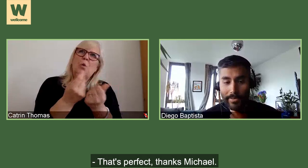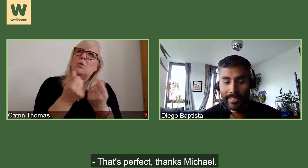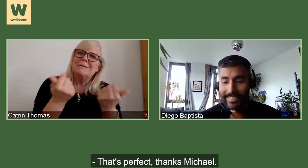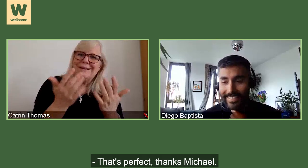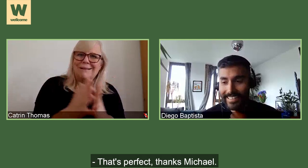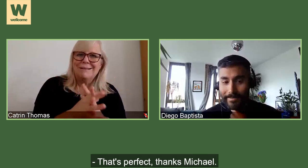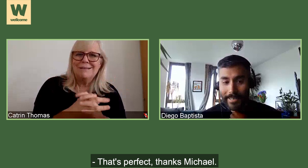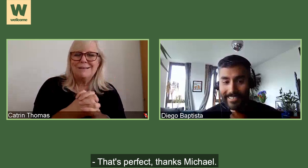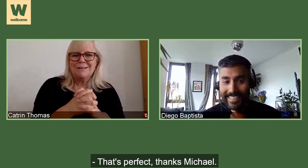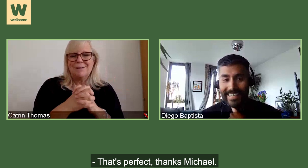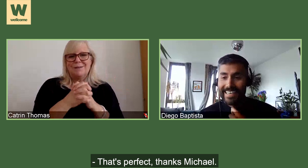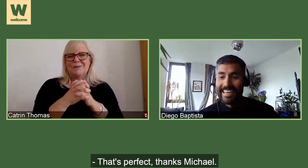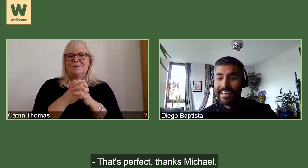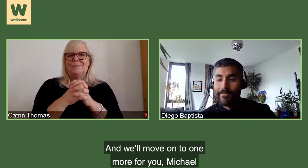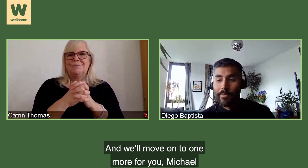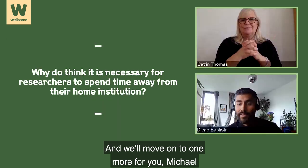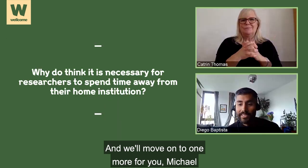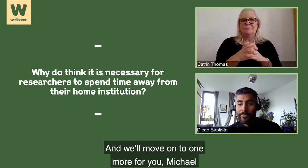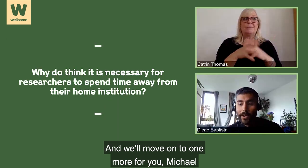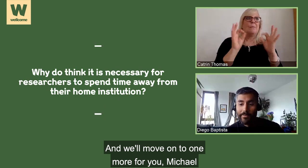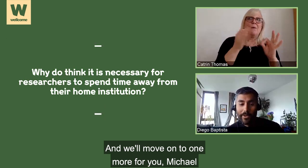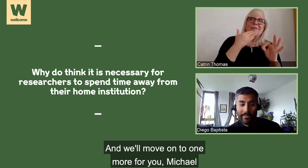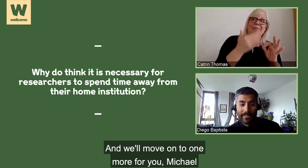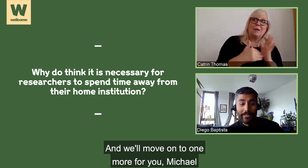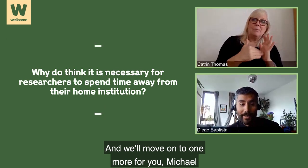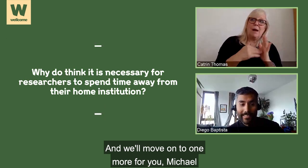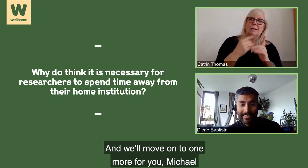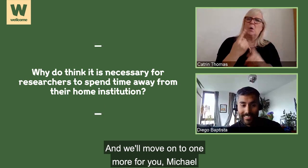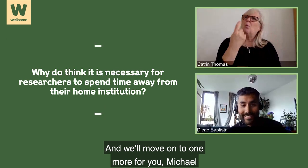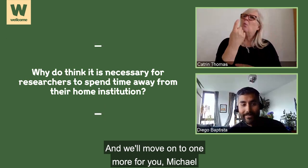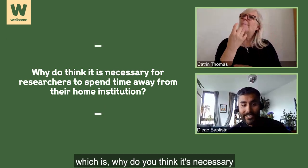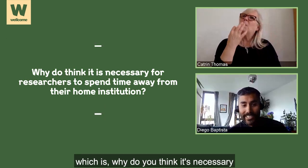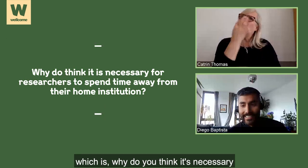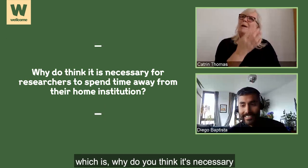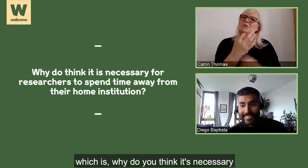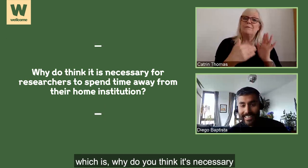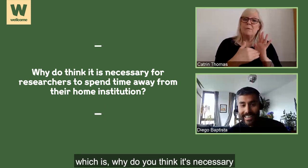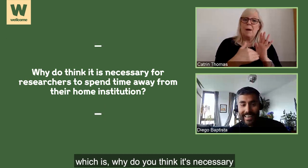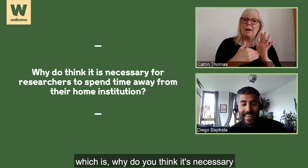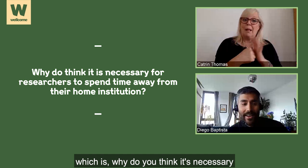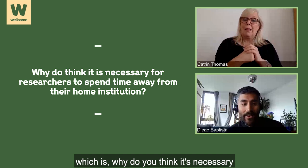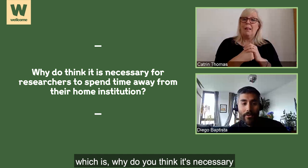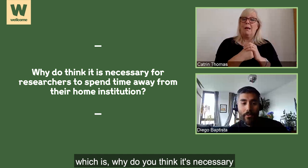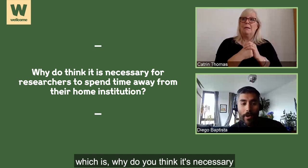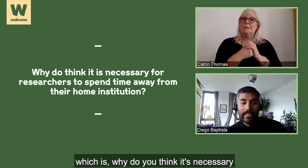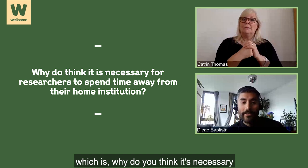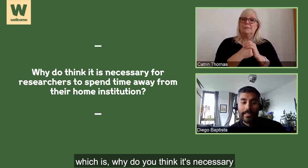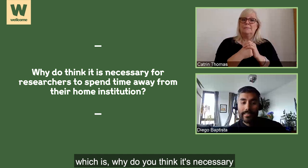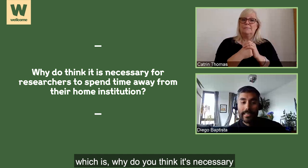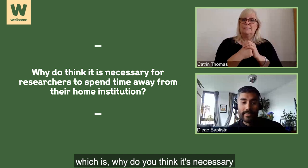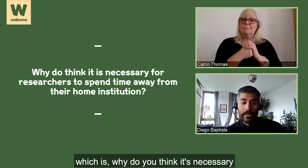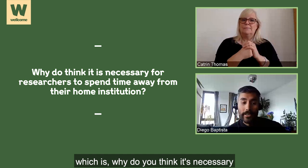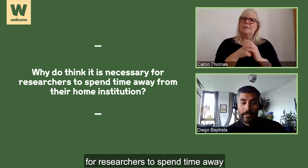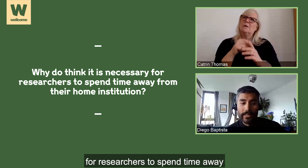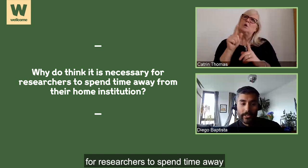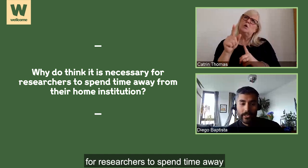That's perfect. Thanks, Michael. And we'll move on to one more for you, Michael, which is. Why do you